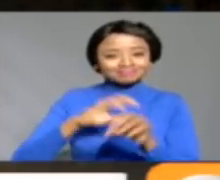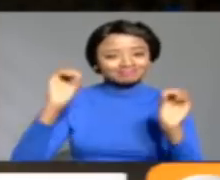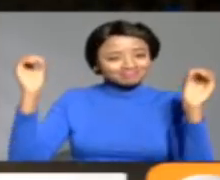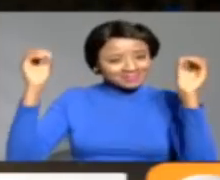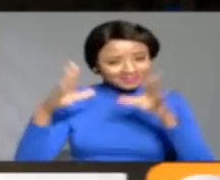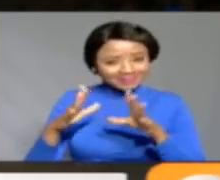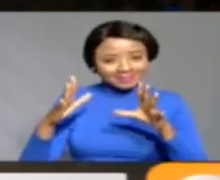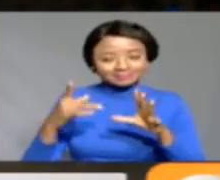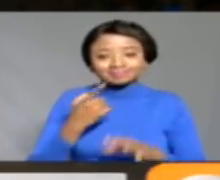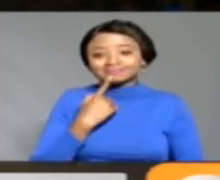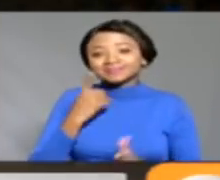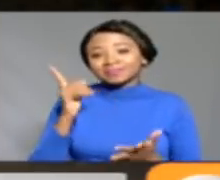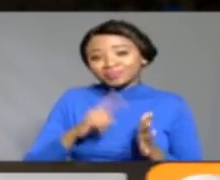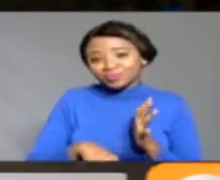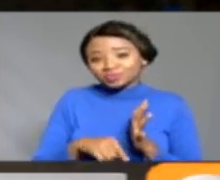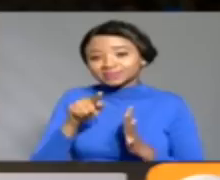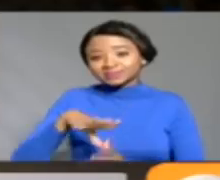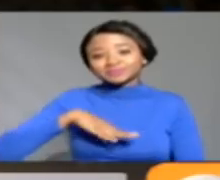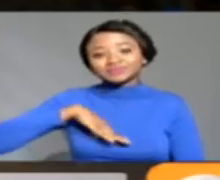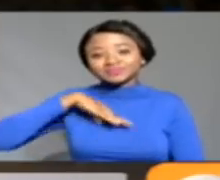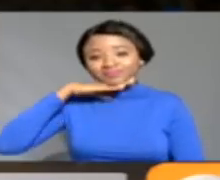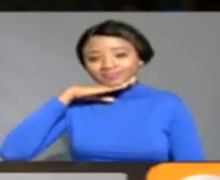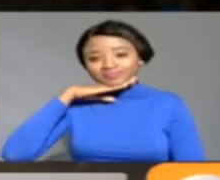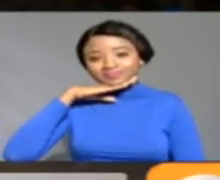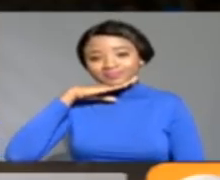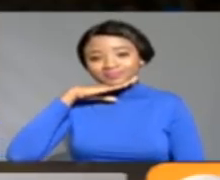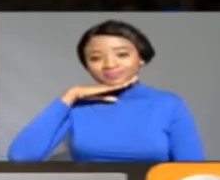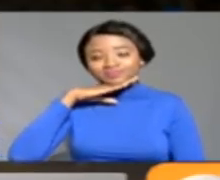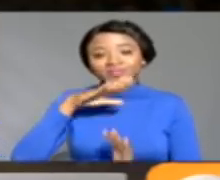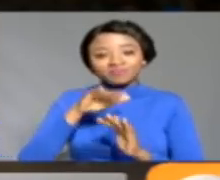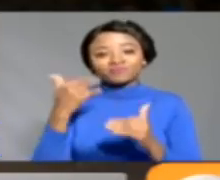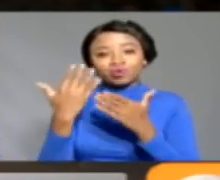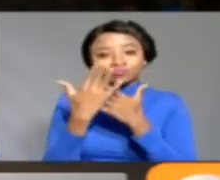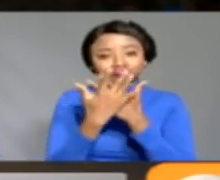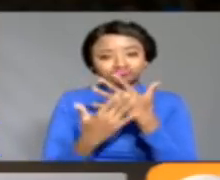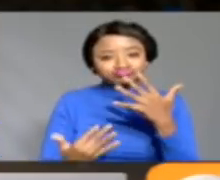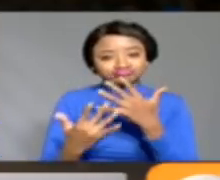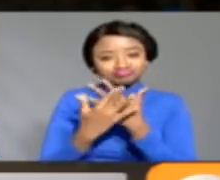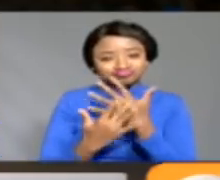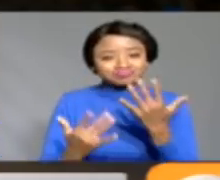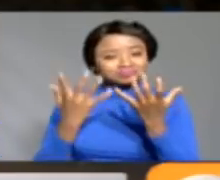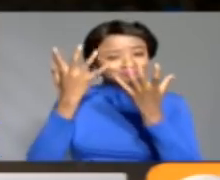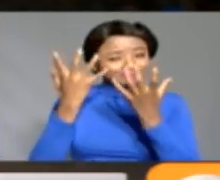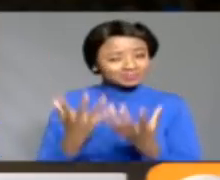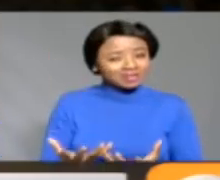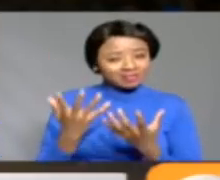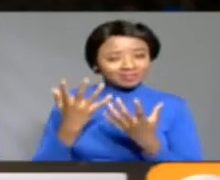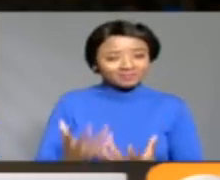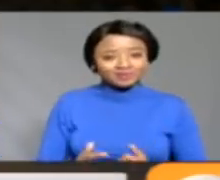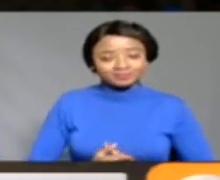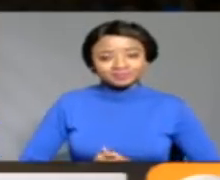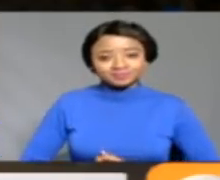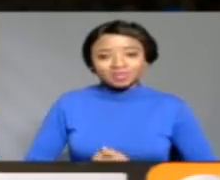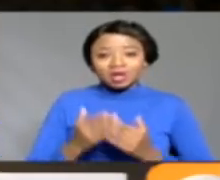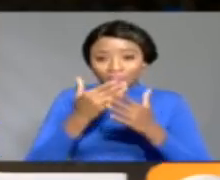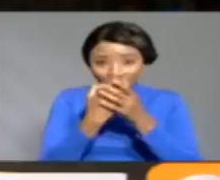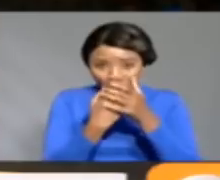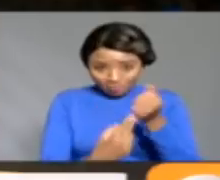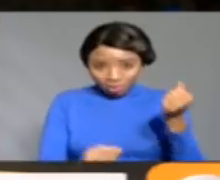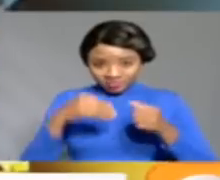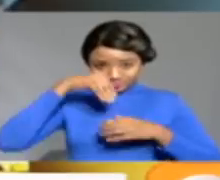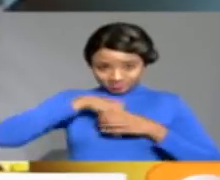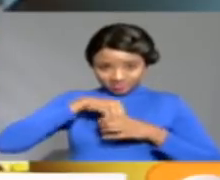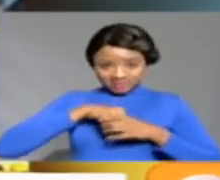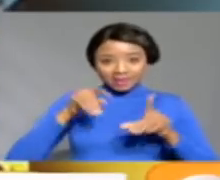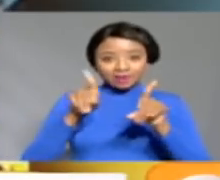that she passed on out of what they call hemorrhage or excessive bleeding, both internally and